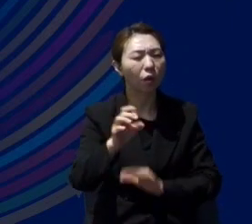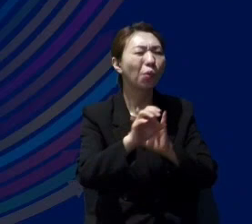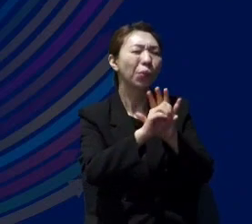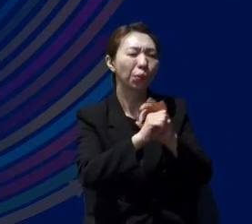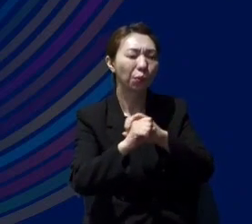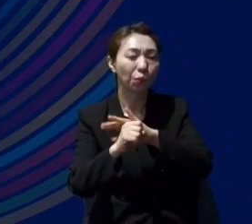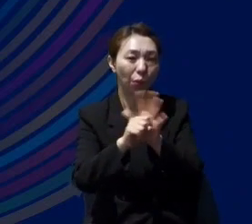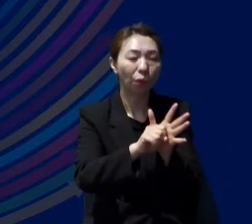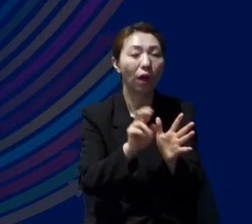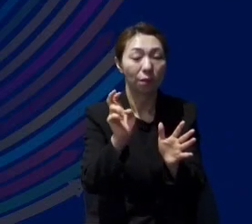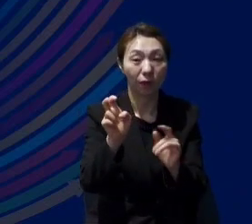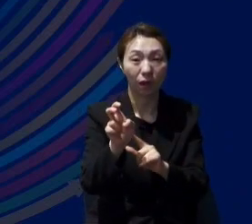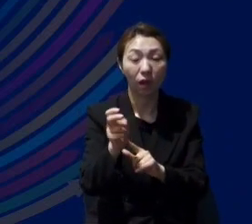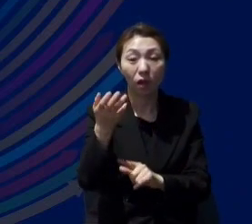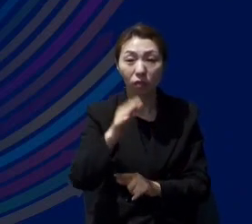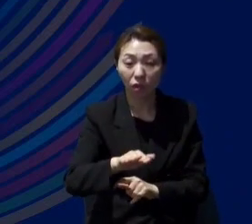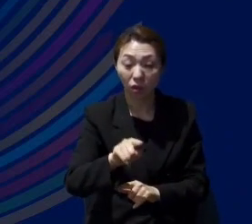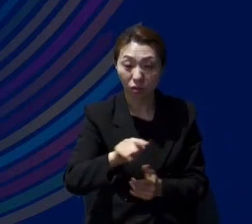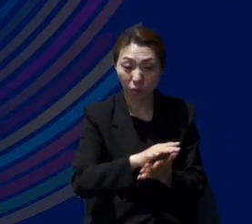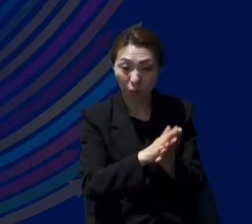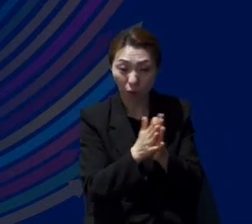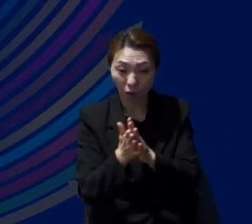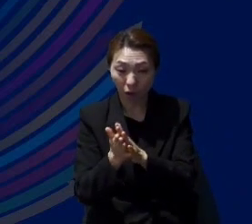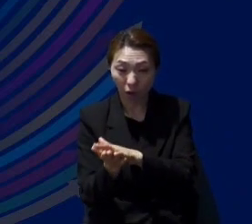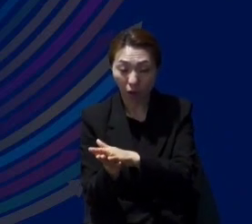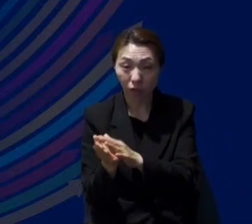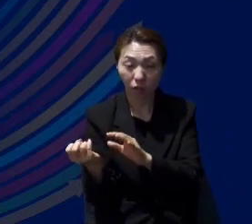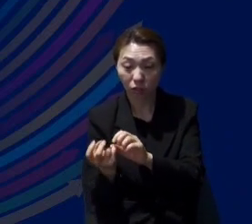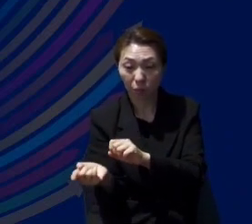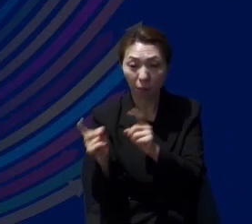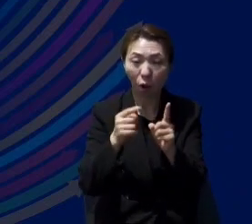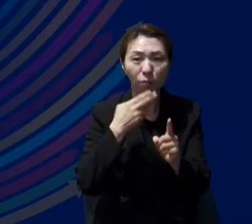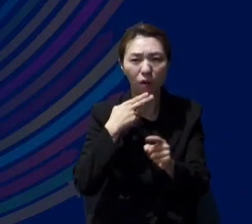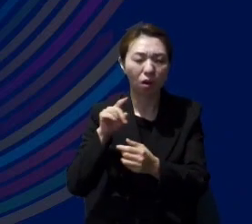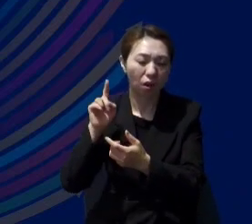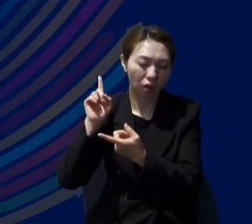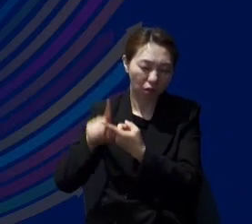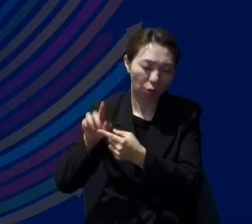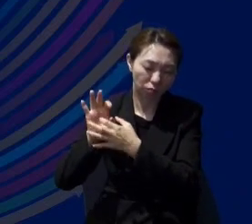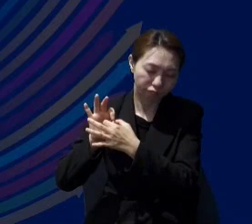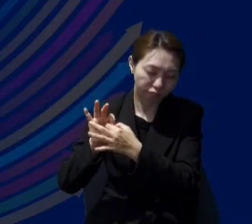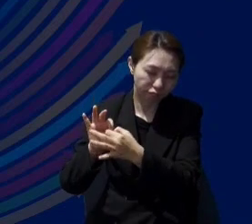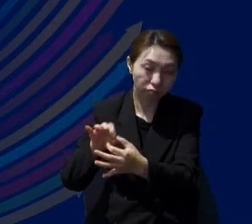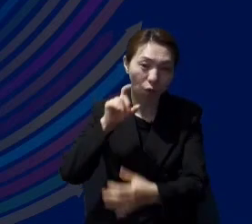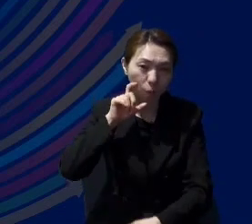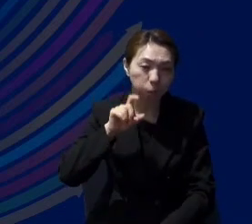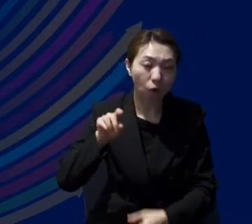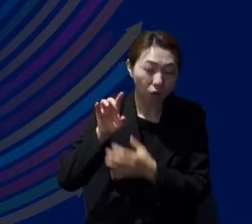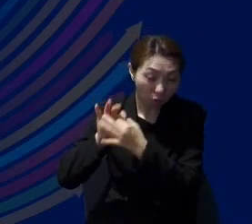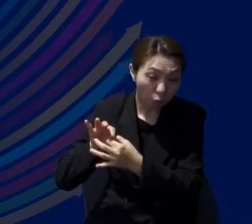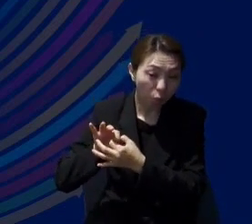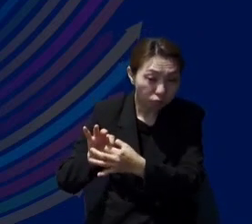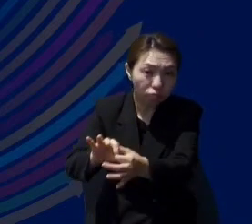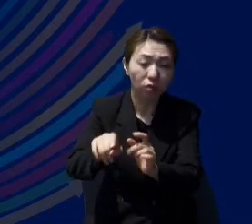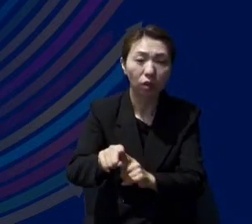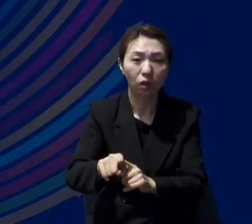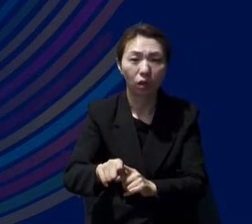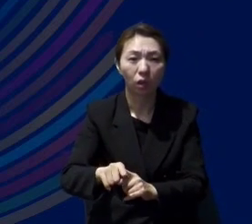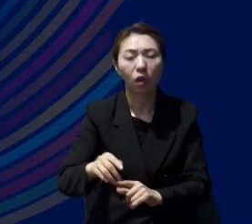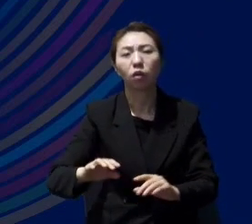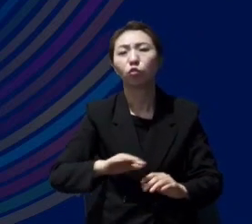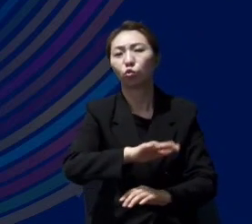Now, every day we face uncertainty in life. For people who are poor, uncertainty whether they'll be able to